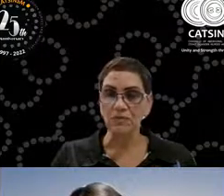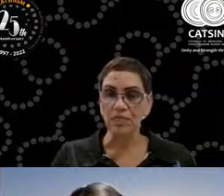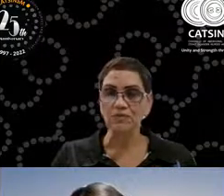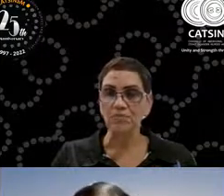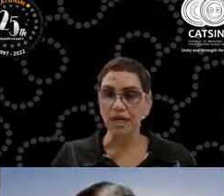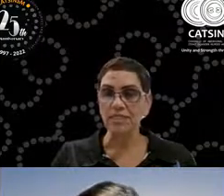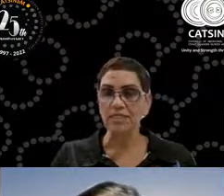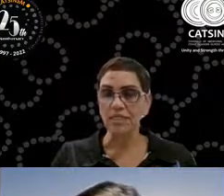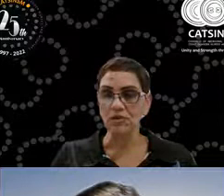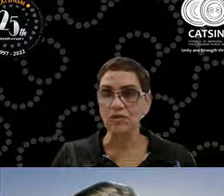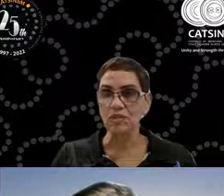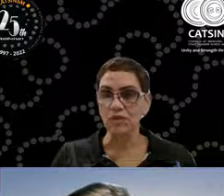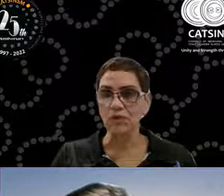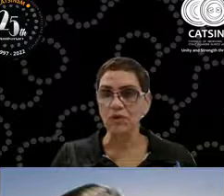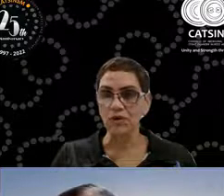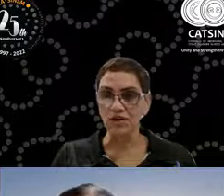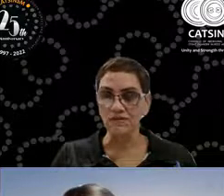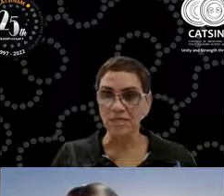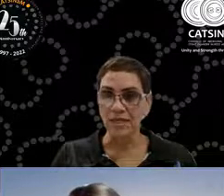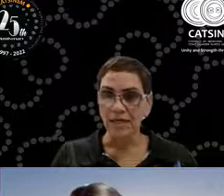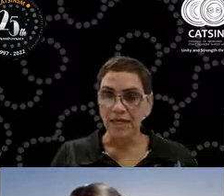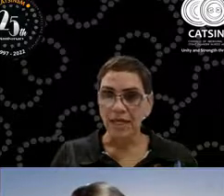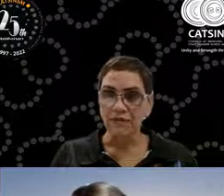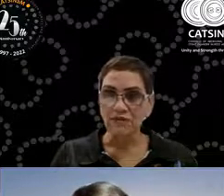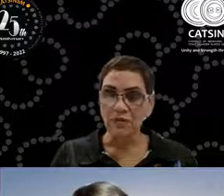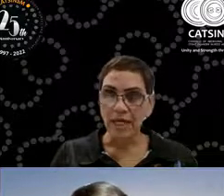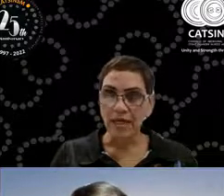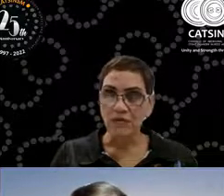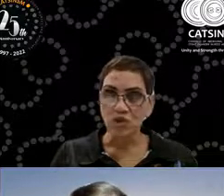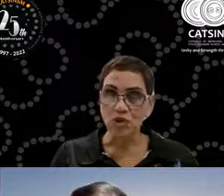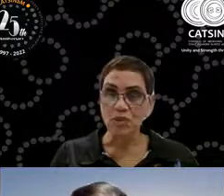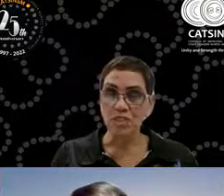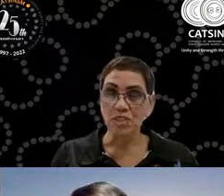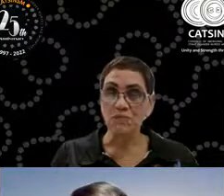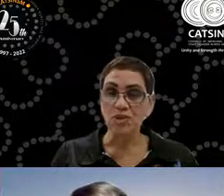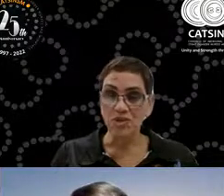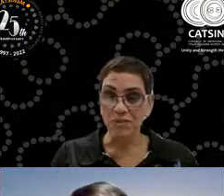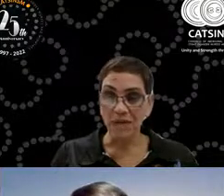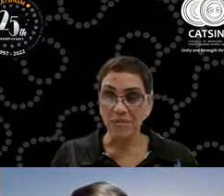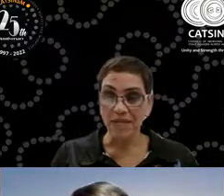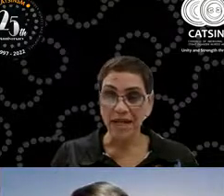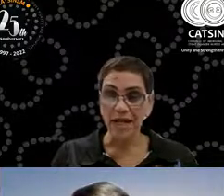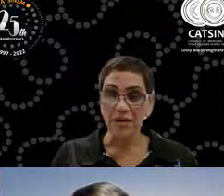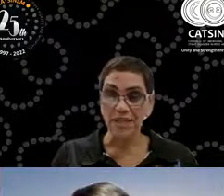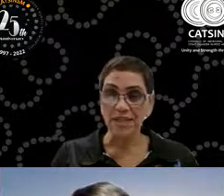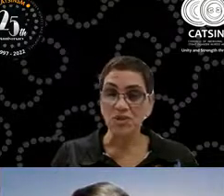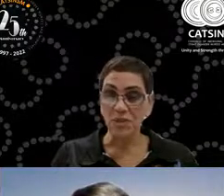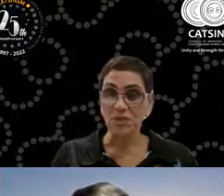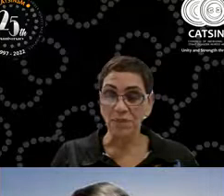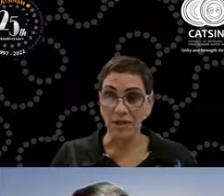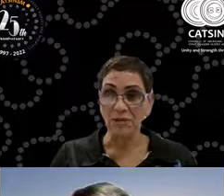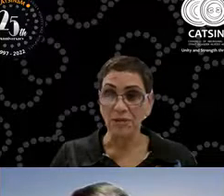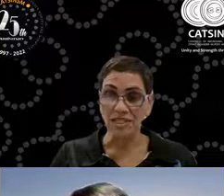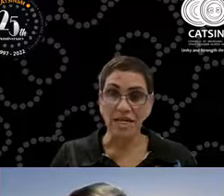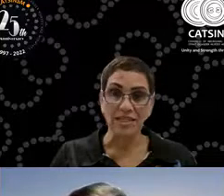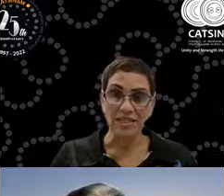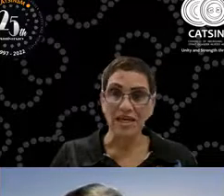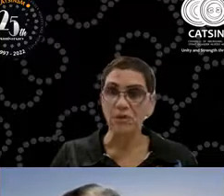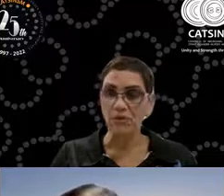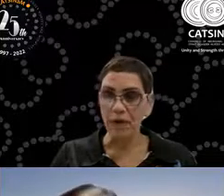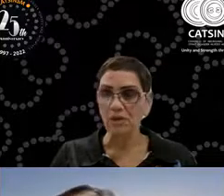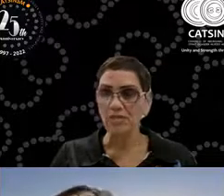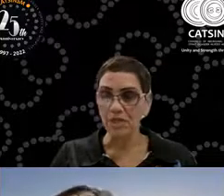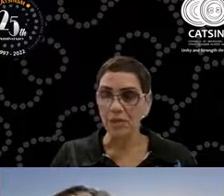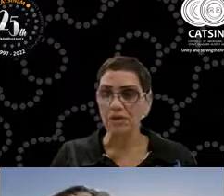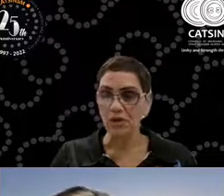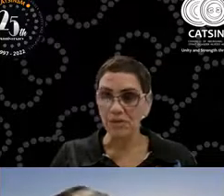the reason why it's for practising nurses and midwives. And if your students attempted to do Mullumbullingarri, they could do it, but I would say that